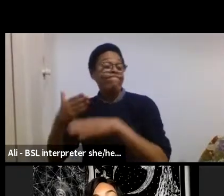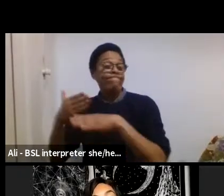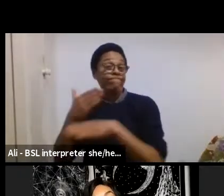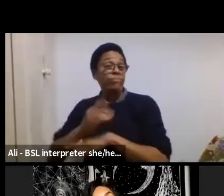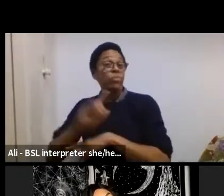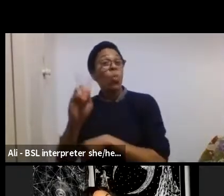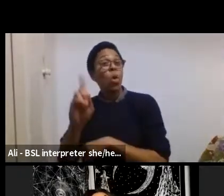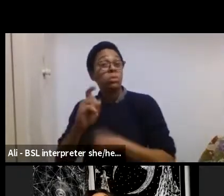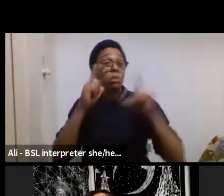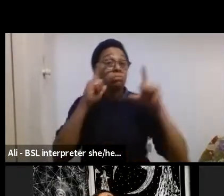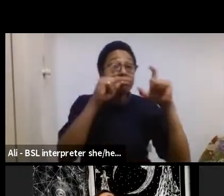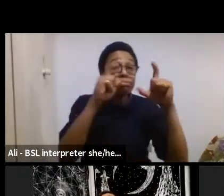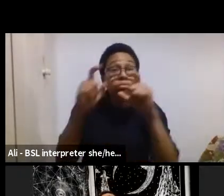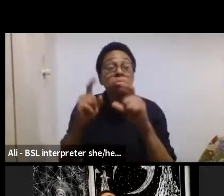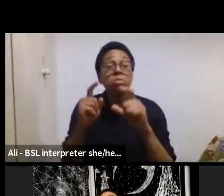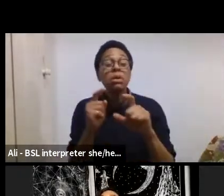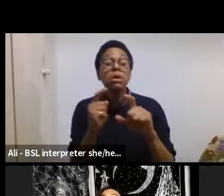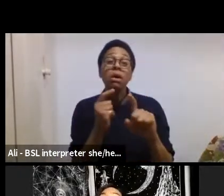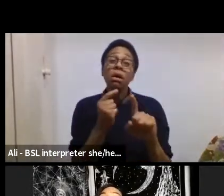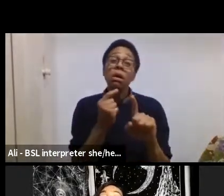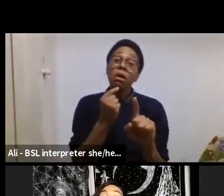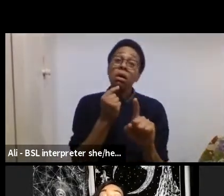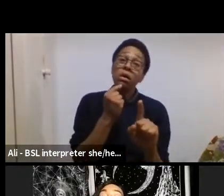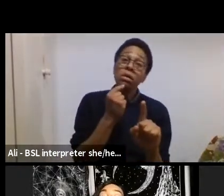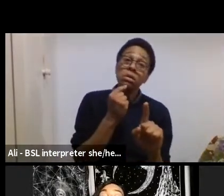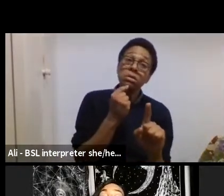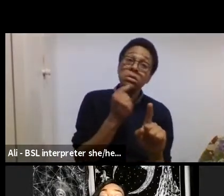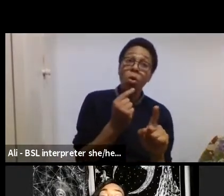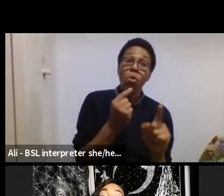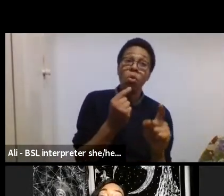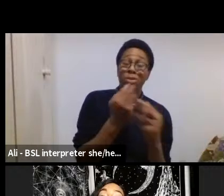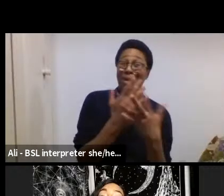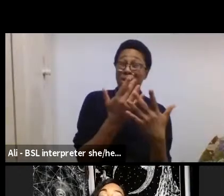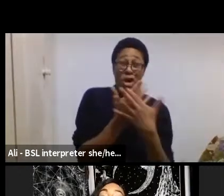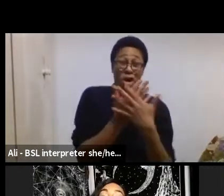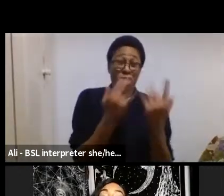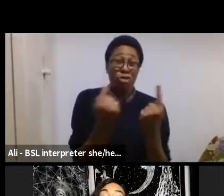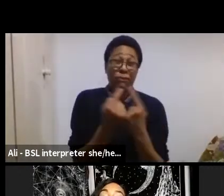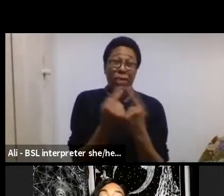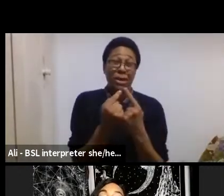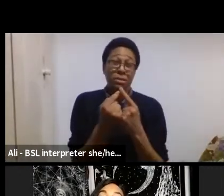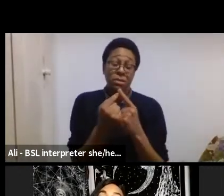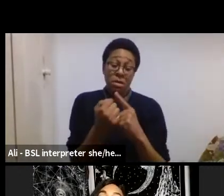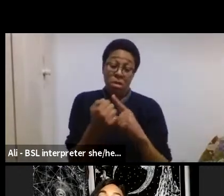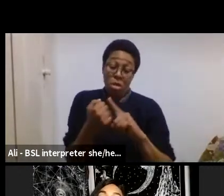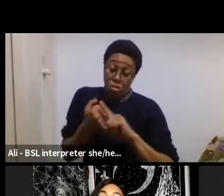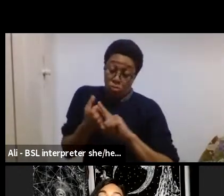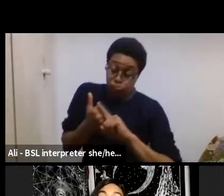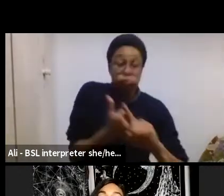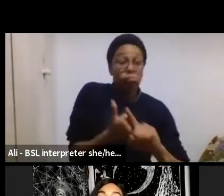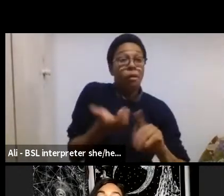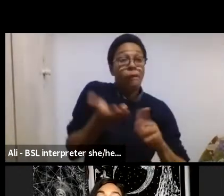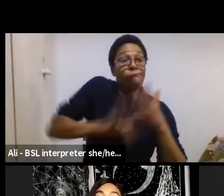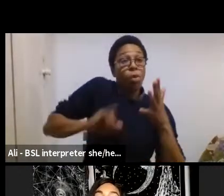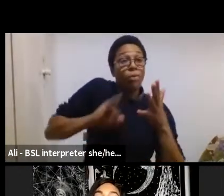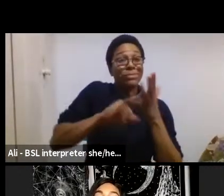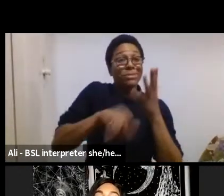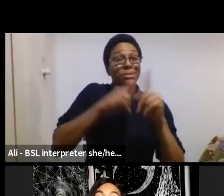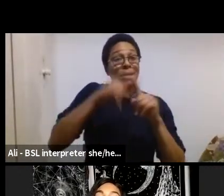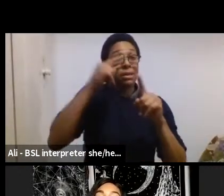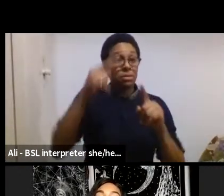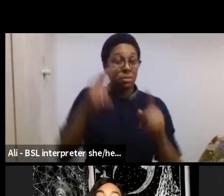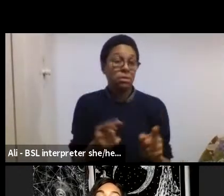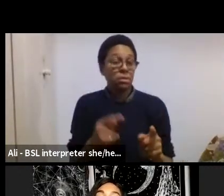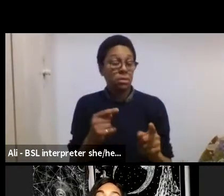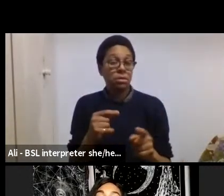happening, there might be that the ice cubes in a glass spell the word sex, and it's like inherently getting into your brain like that. And they're like, the amount of pictures I have to